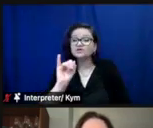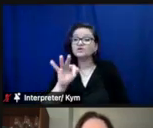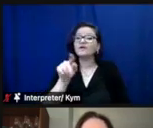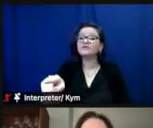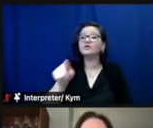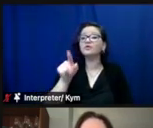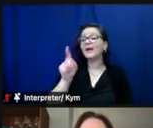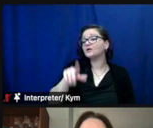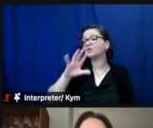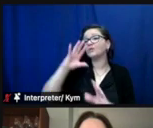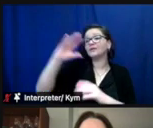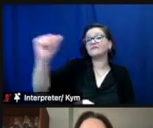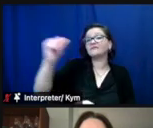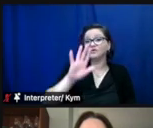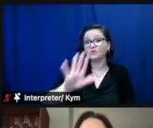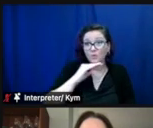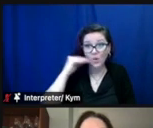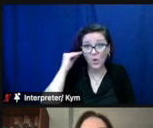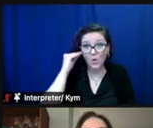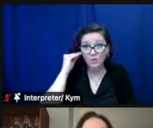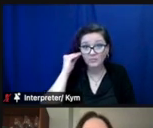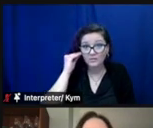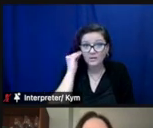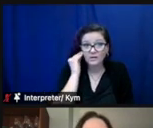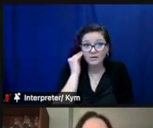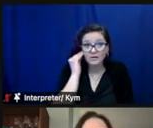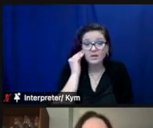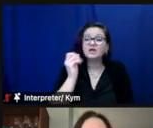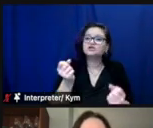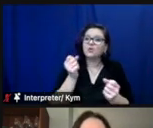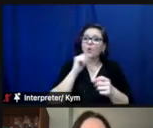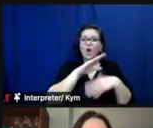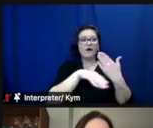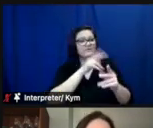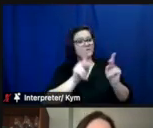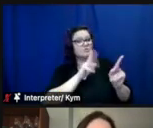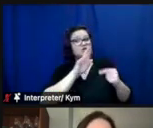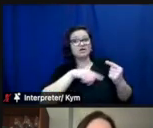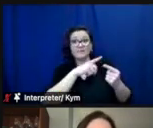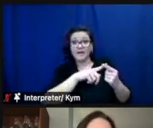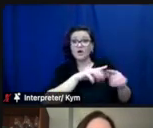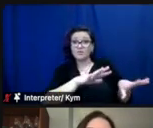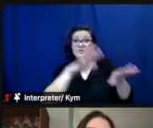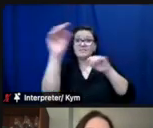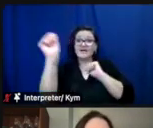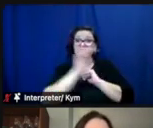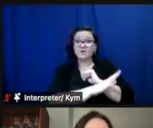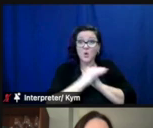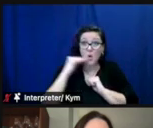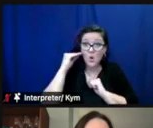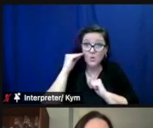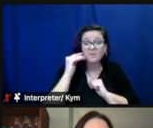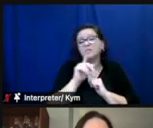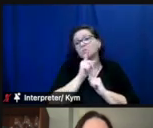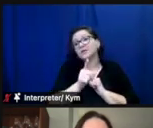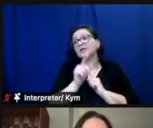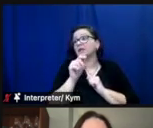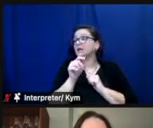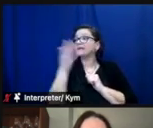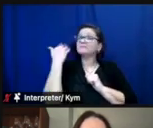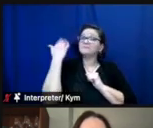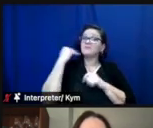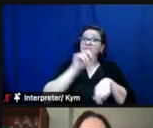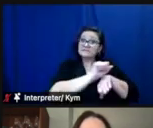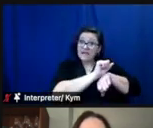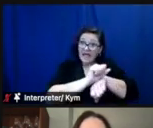let's look at, so all these folks who left, right, they, first of all, a lot of slaves, enslaved people didn't own much, right? But if